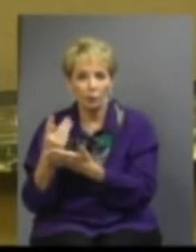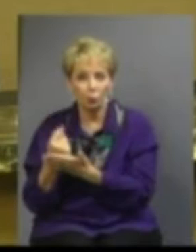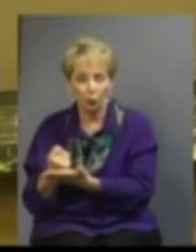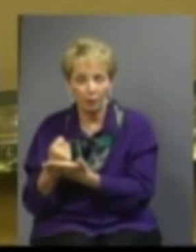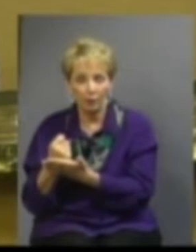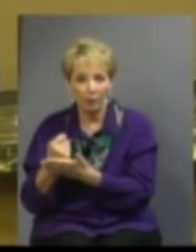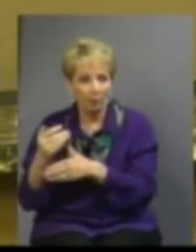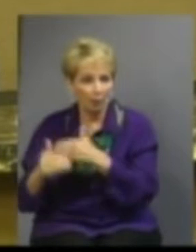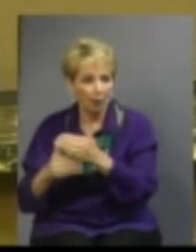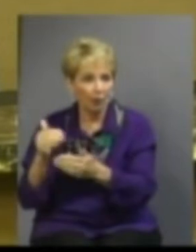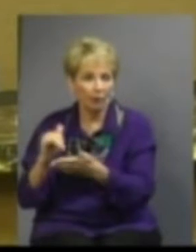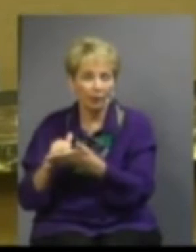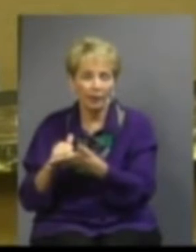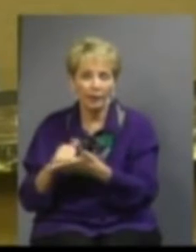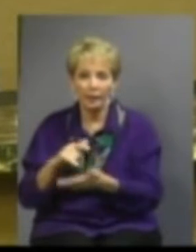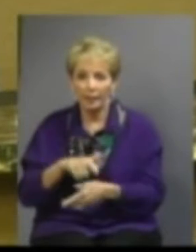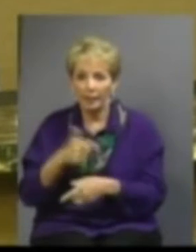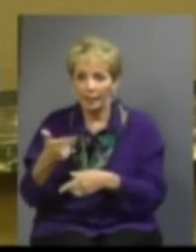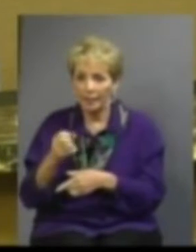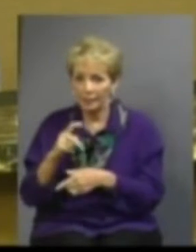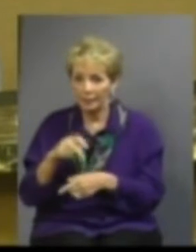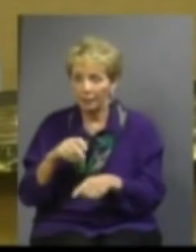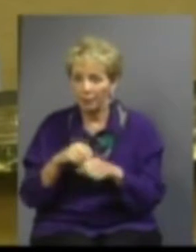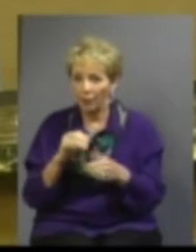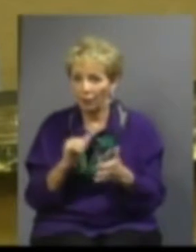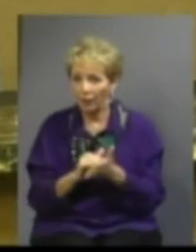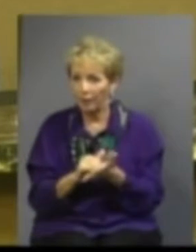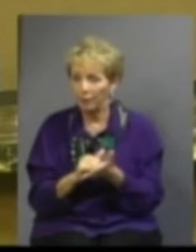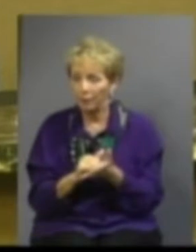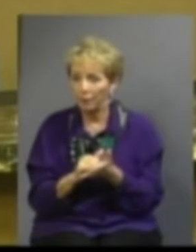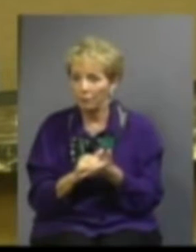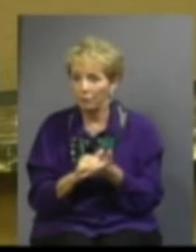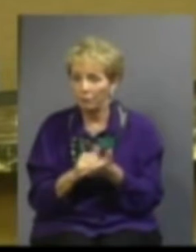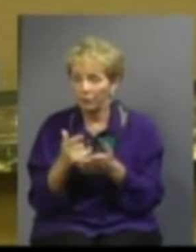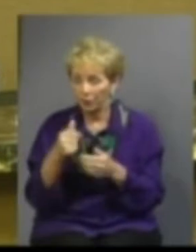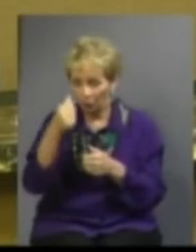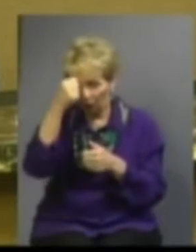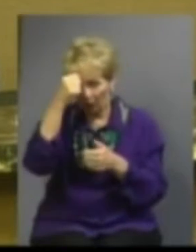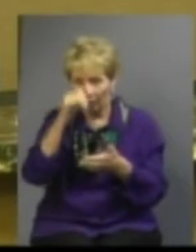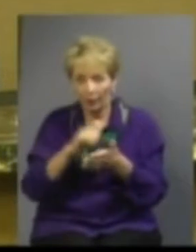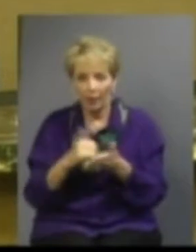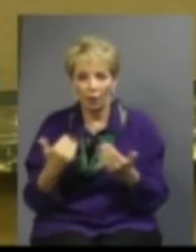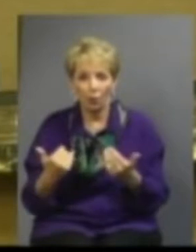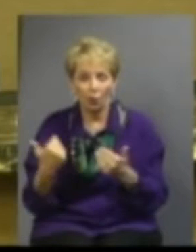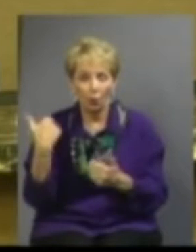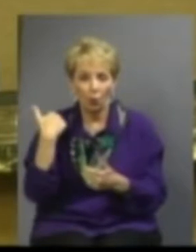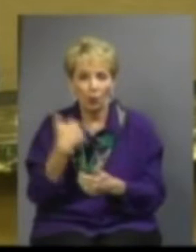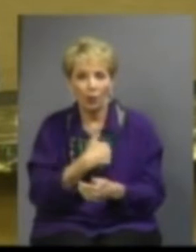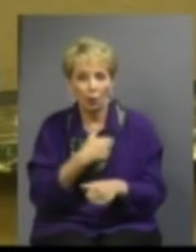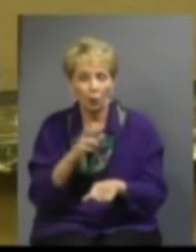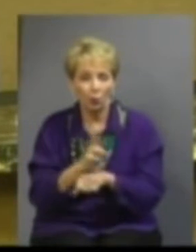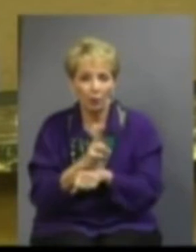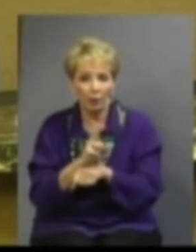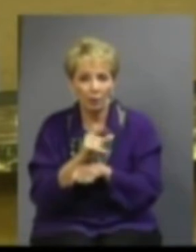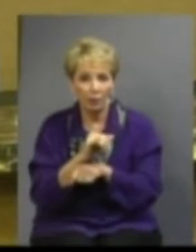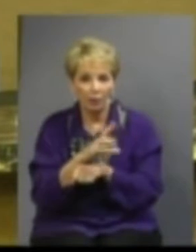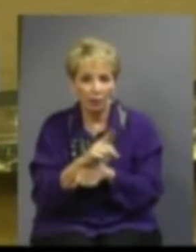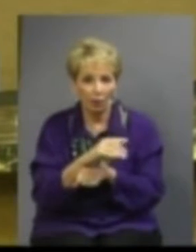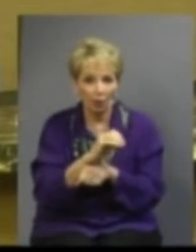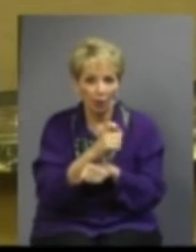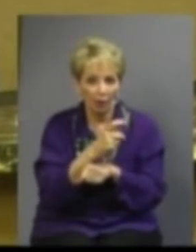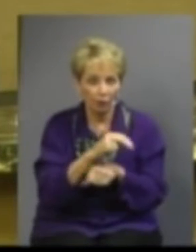process. And this is the next step in that. You'll recall that currently we are using liquid oxygen at the